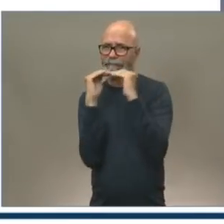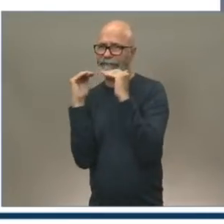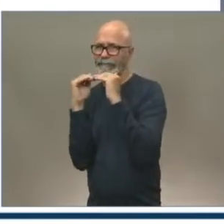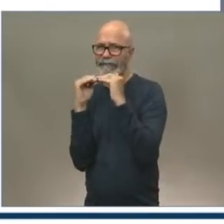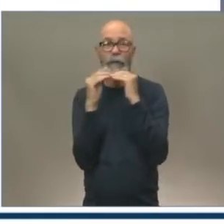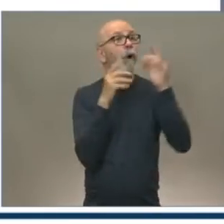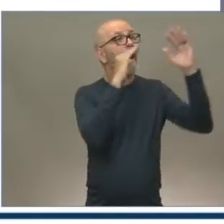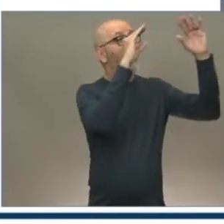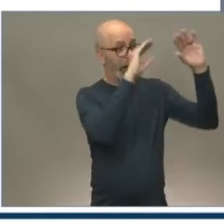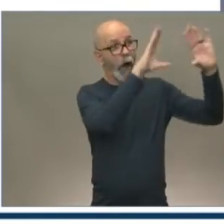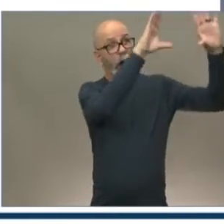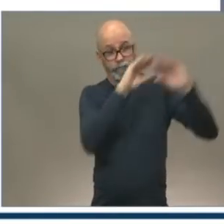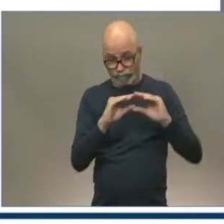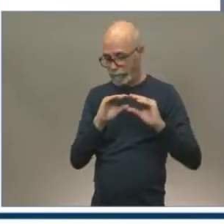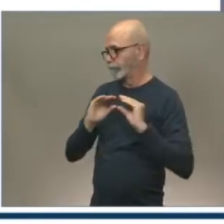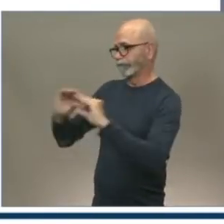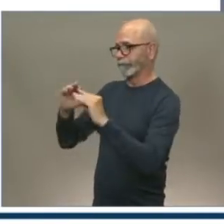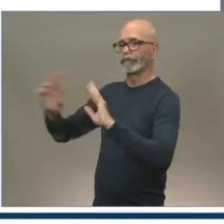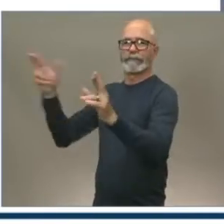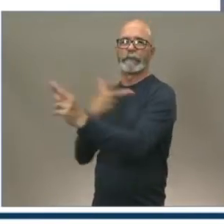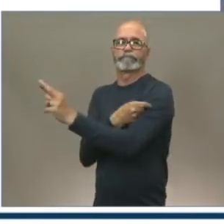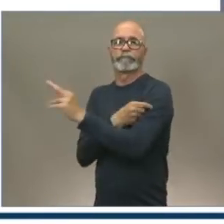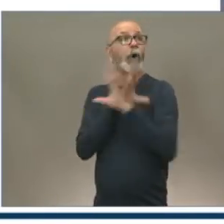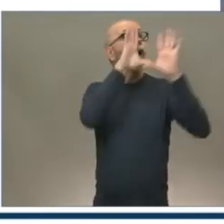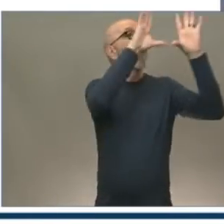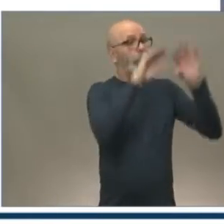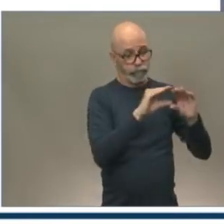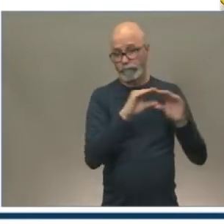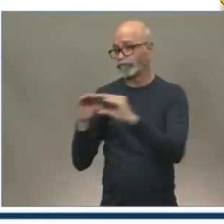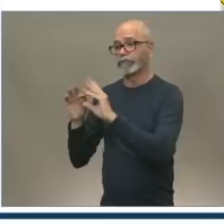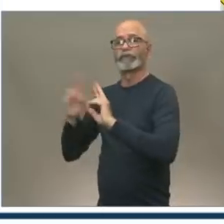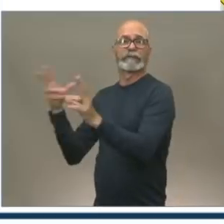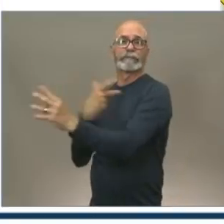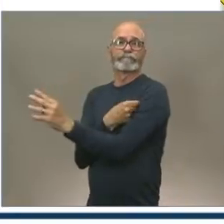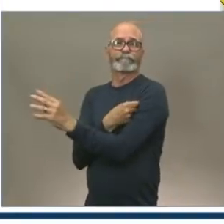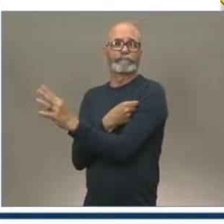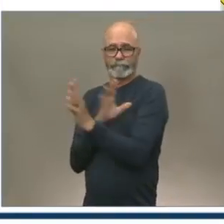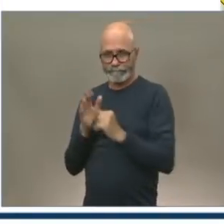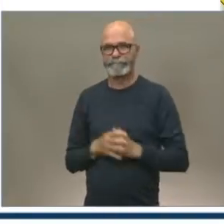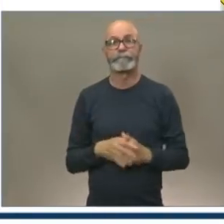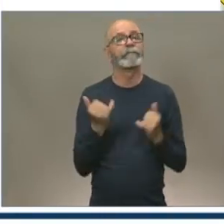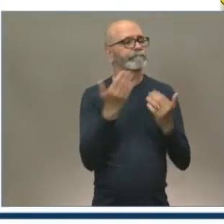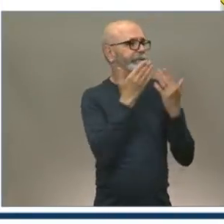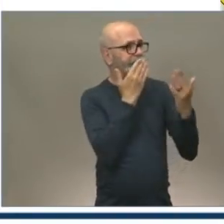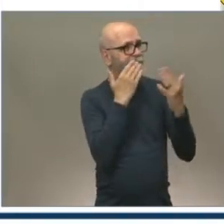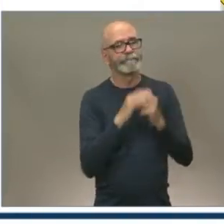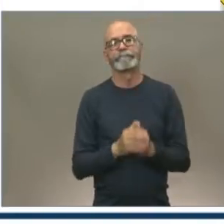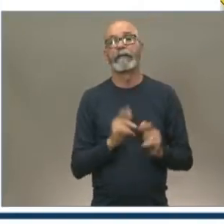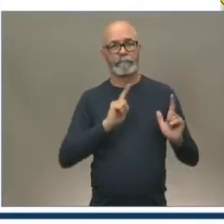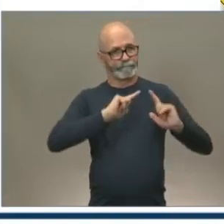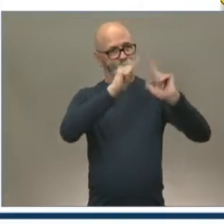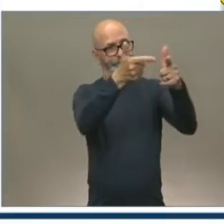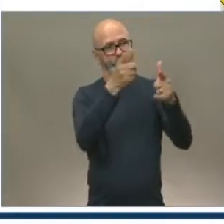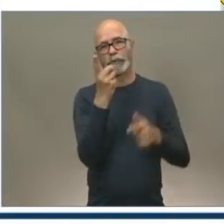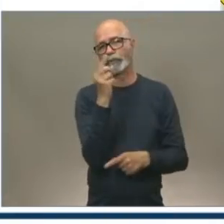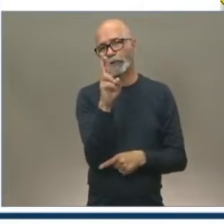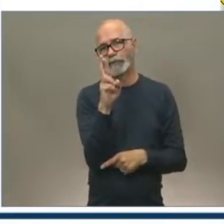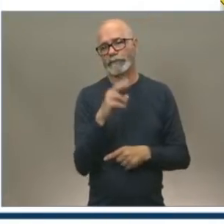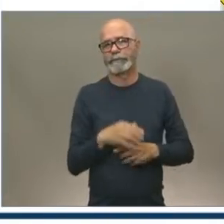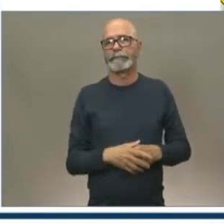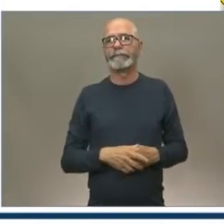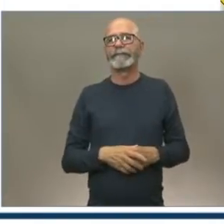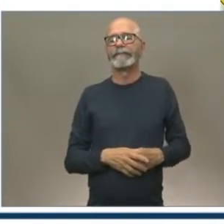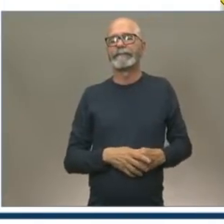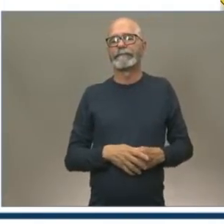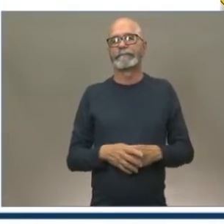this province. Thanks, and I'll turn it over to Dr. Strang. Thank you, Premier, and good afternoon, everyone. I'm happy